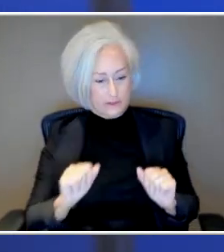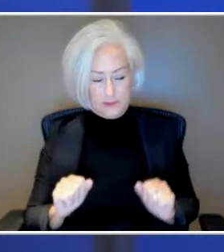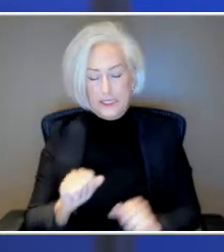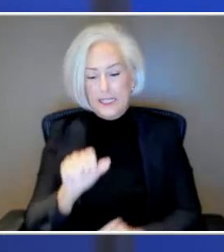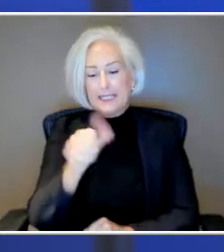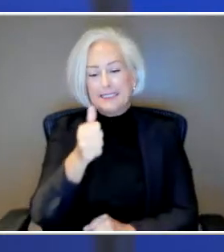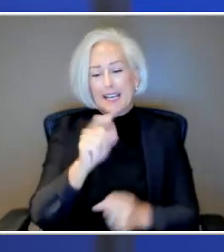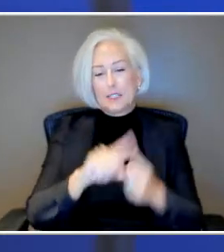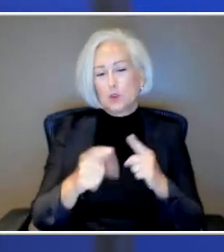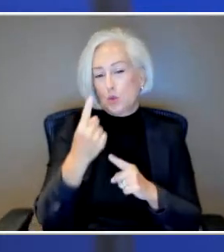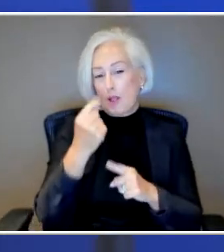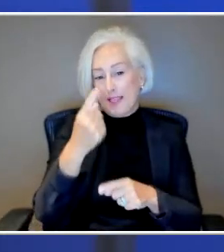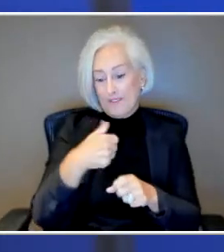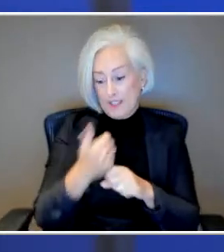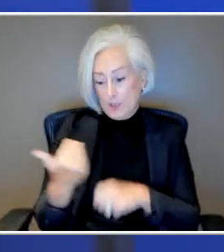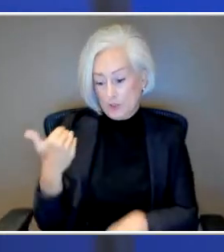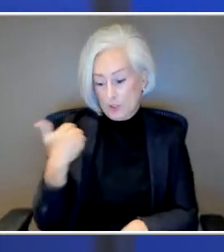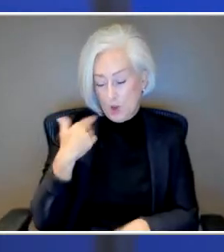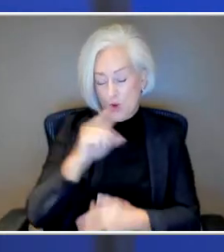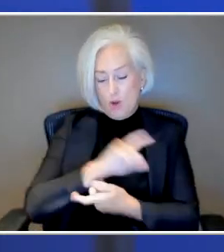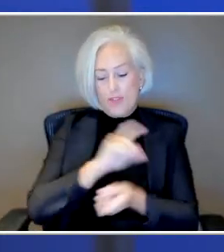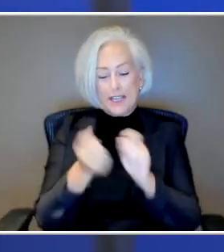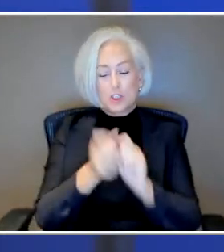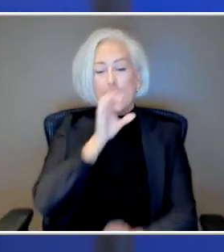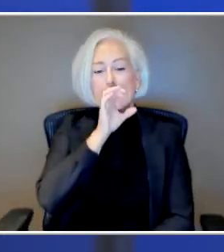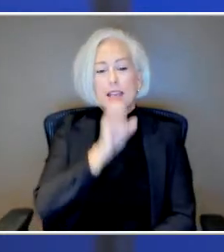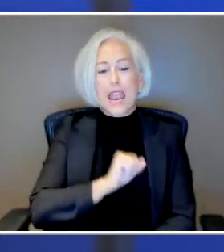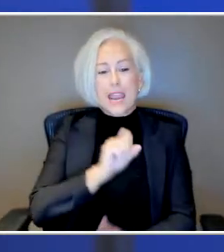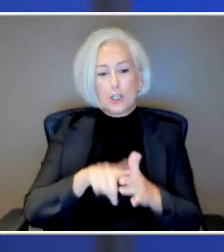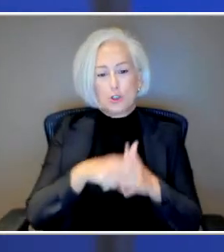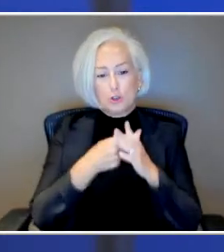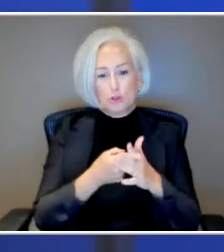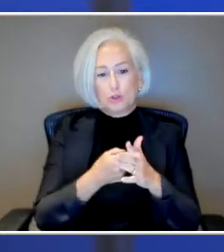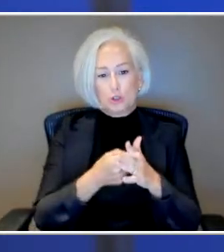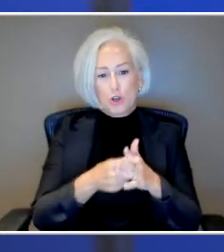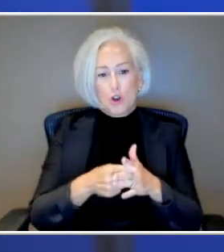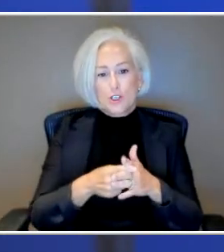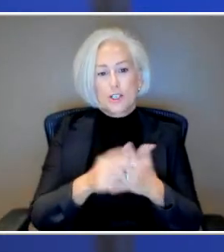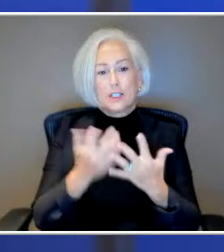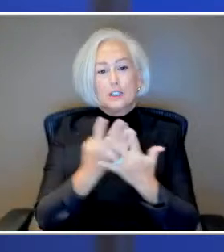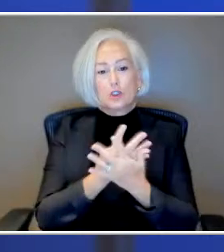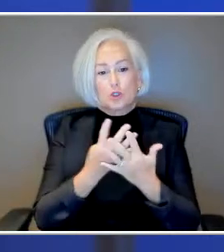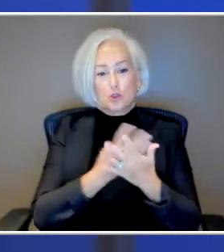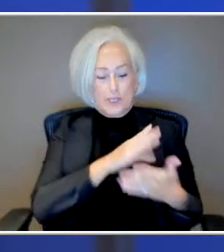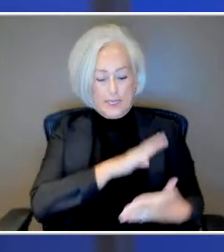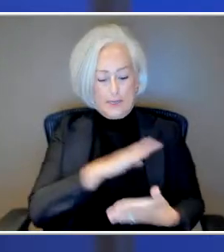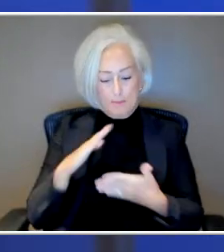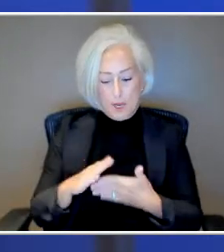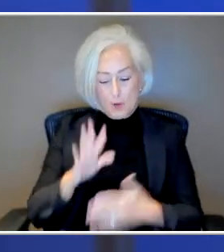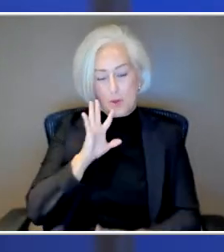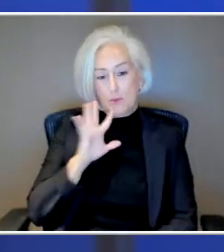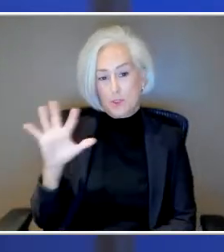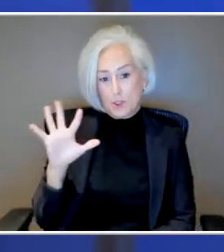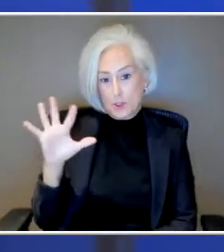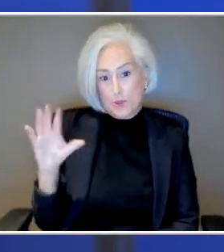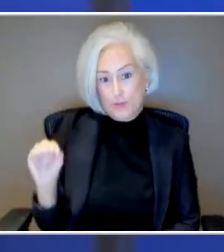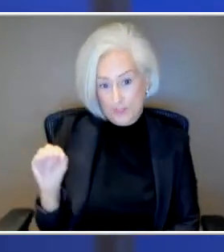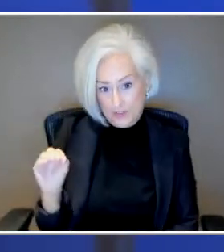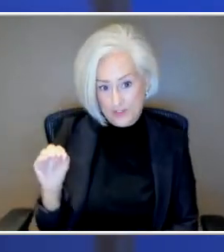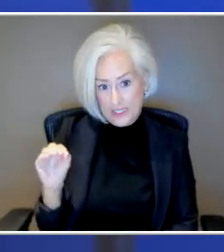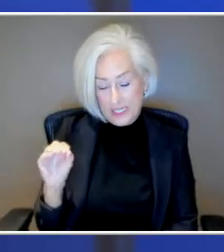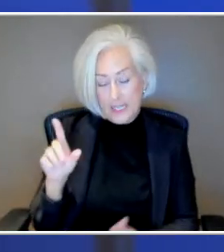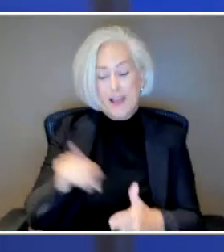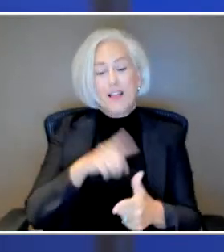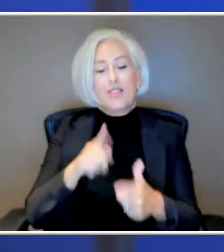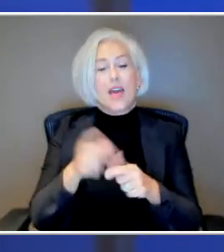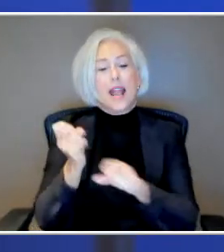had changed the date for starting screening mammograms really to age 50, and even doing it every other year. Fortunately,